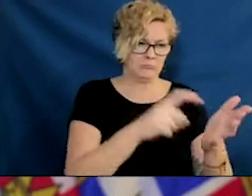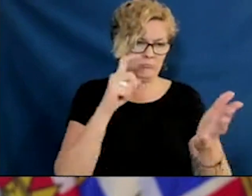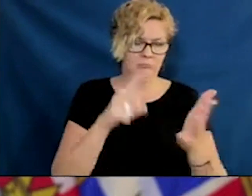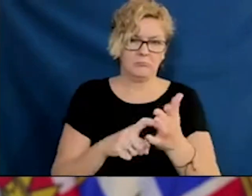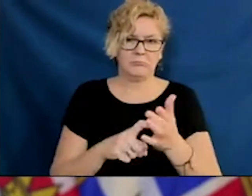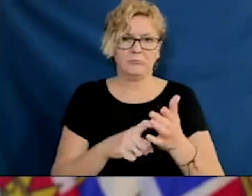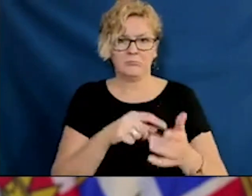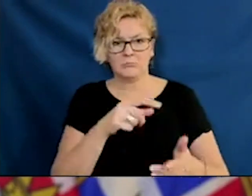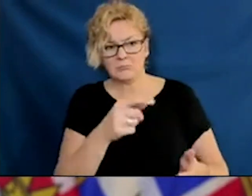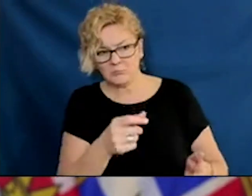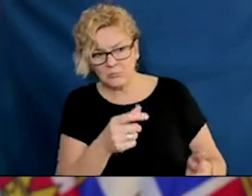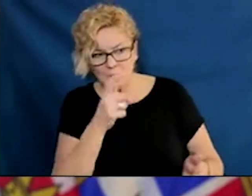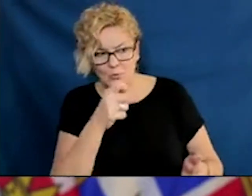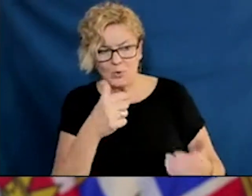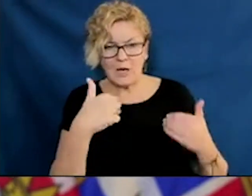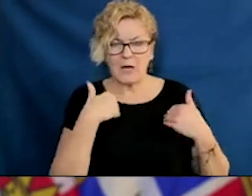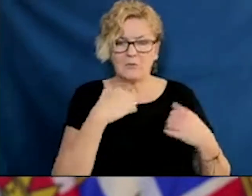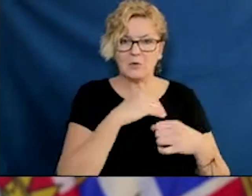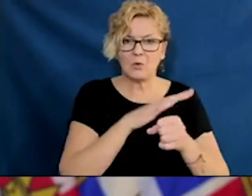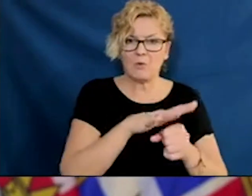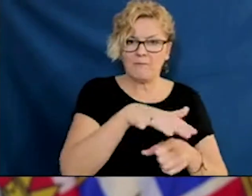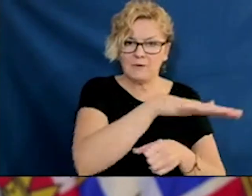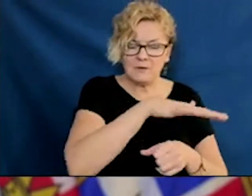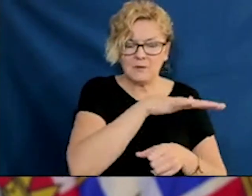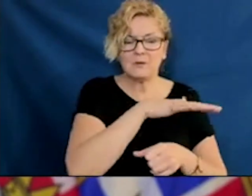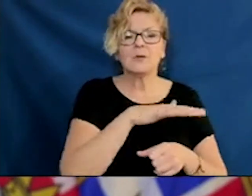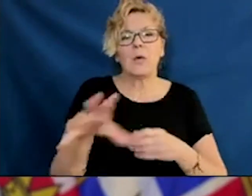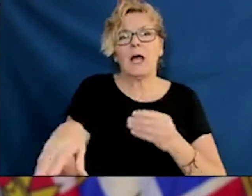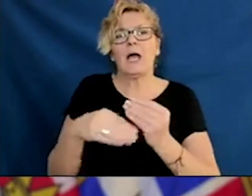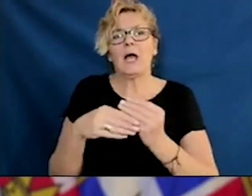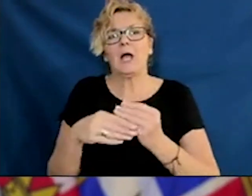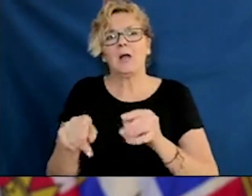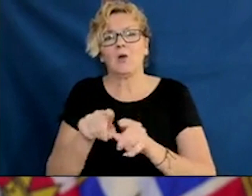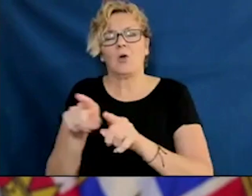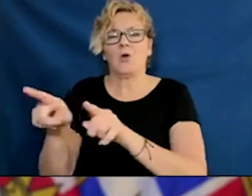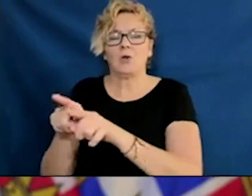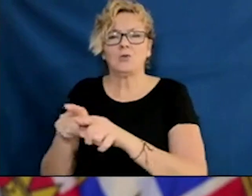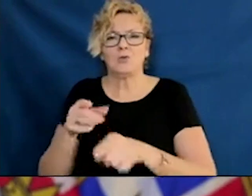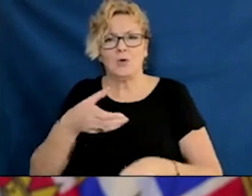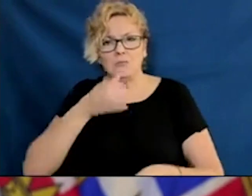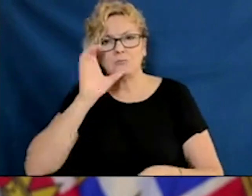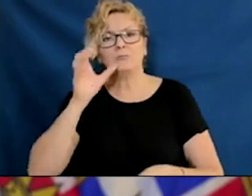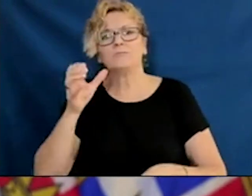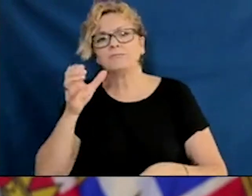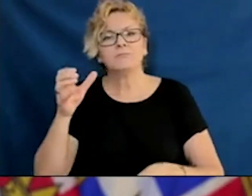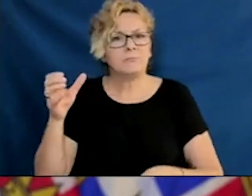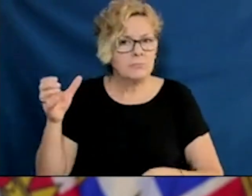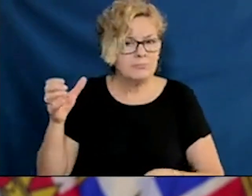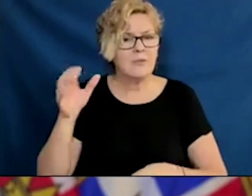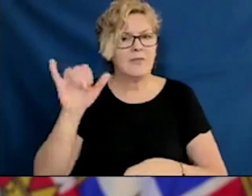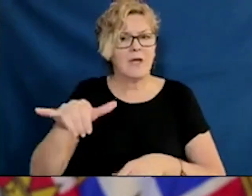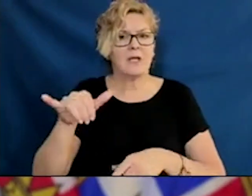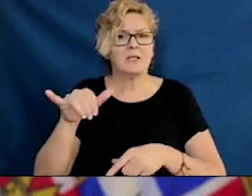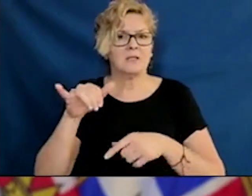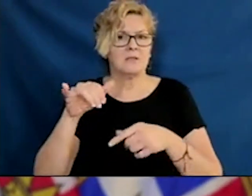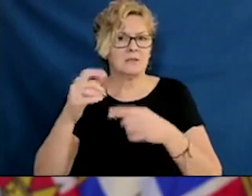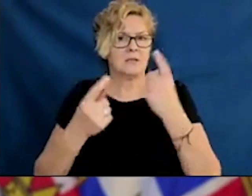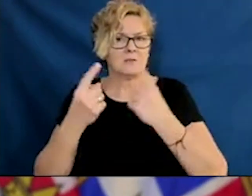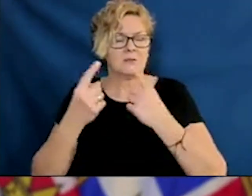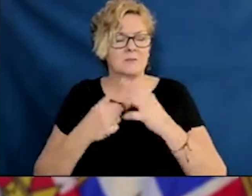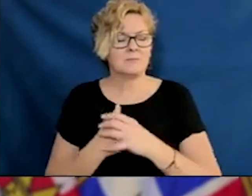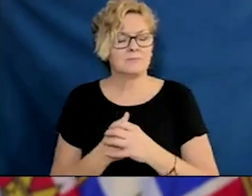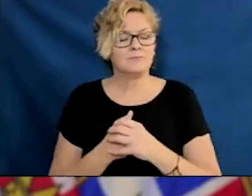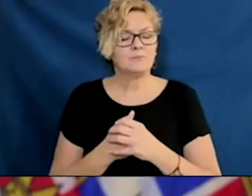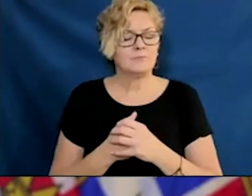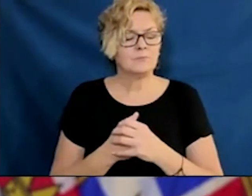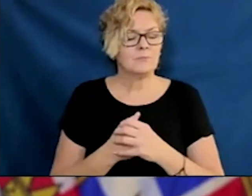Reka Gustafson, who works in my office, has been the lead on that for the last few months, pulling together what we know and revising and